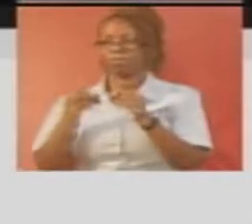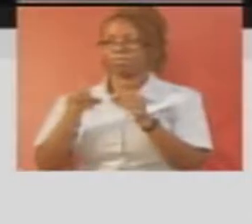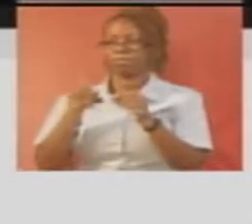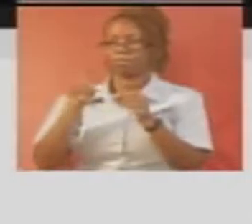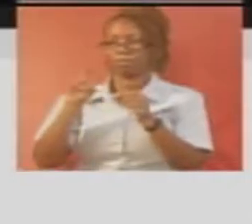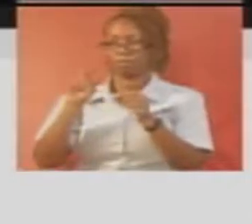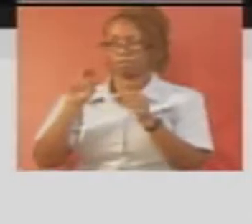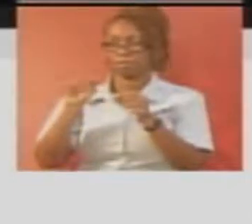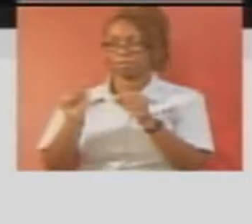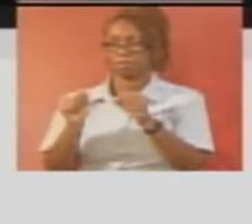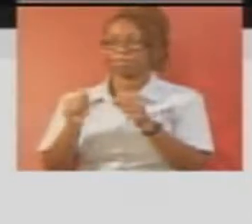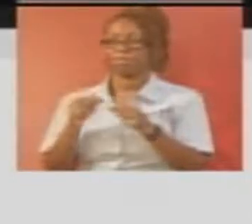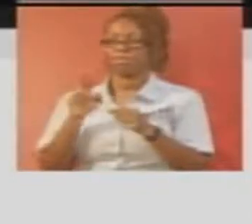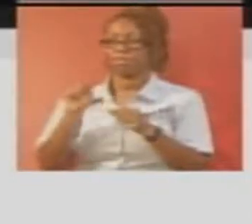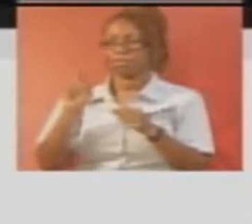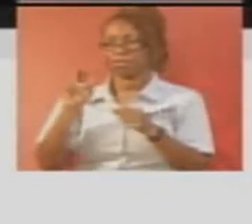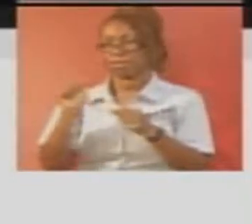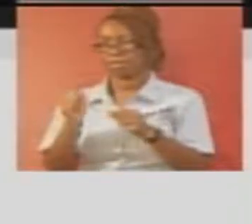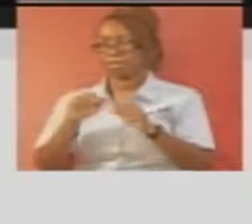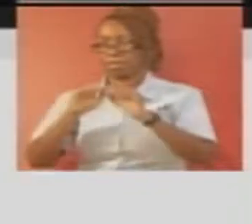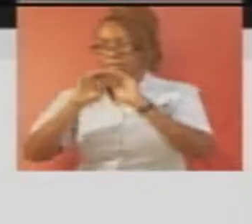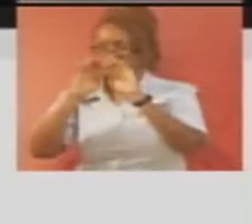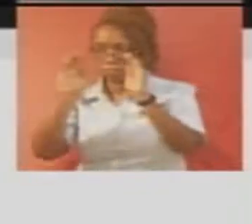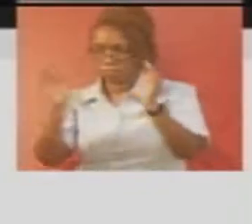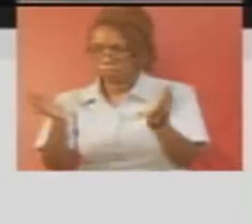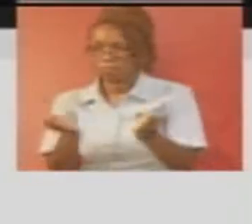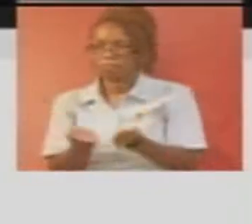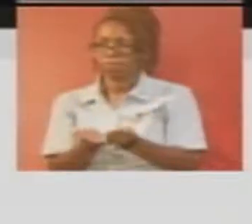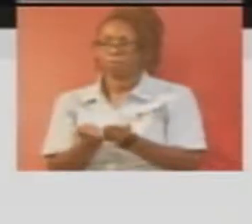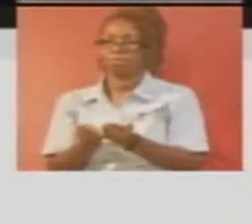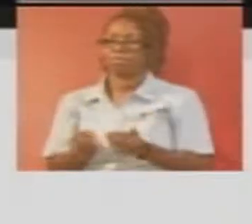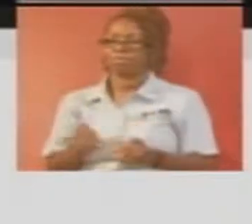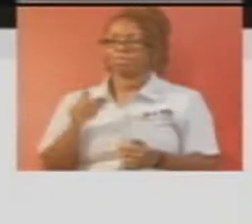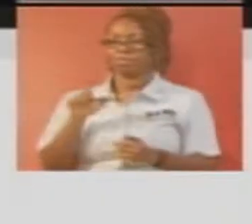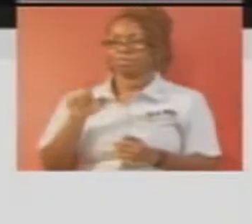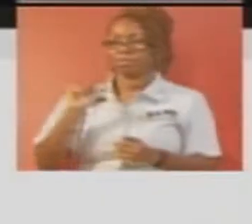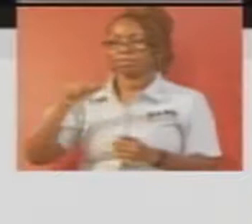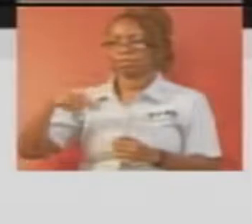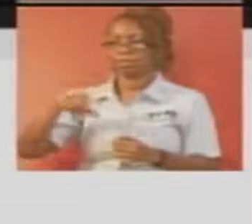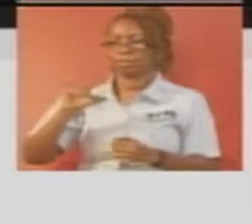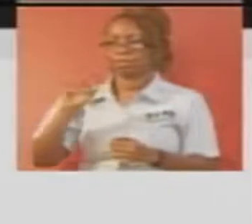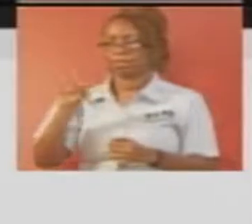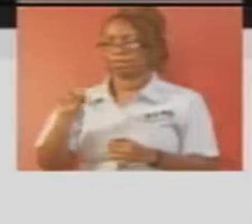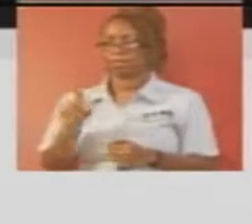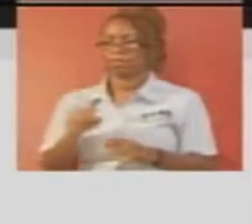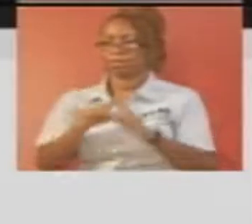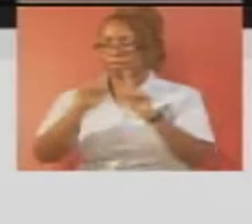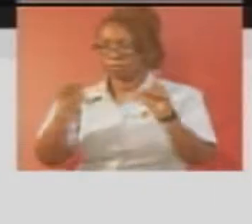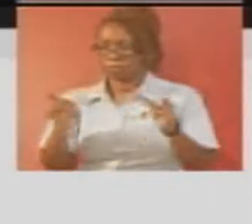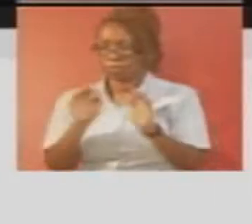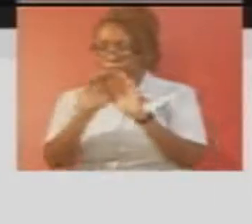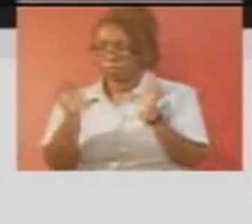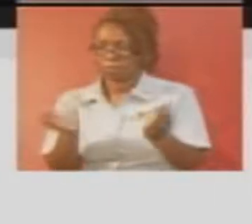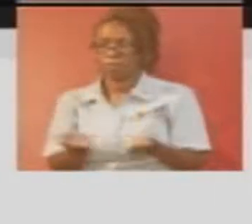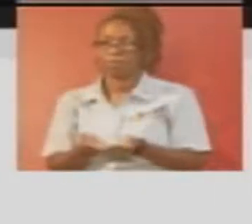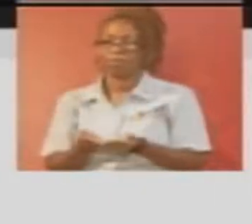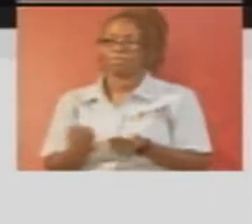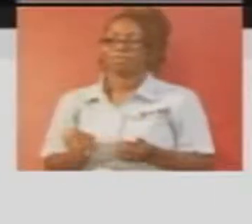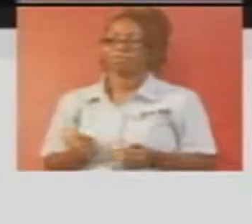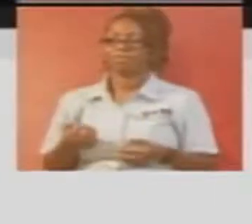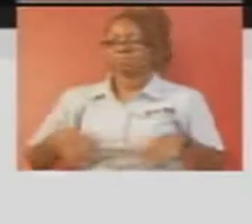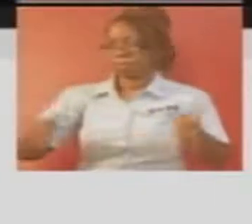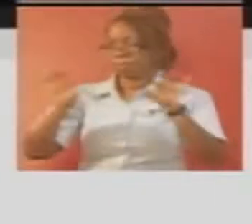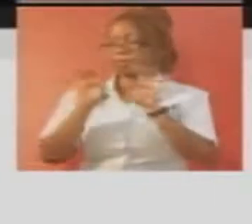cause disease, but once it's in the cell will produce the spike protein, and that stimulates the immune response. One